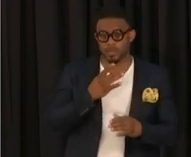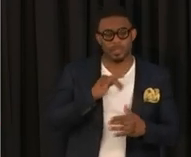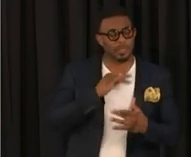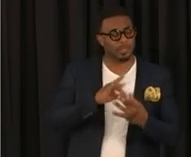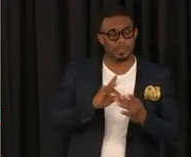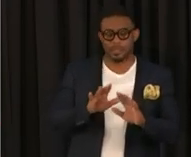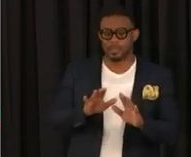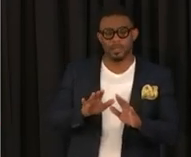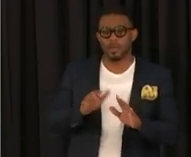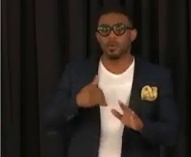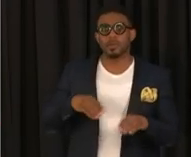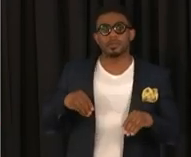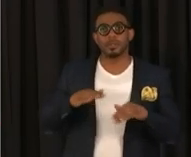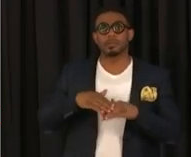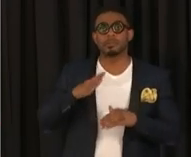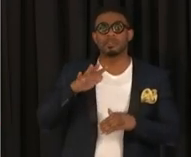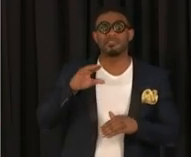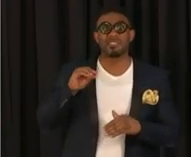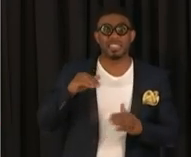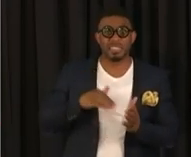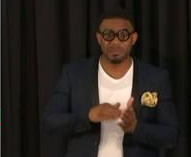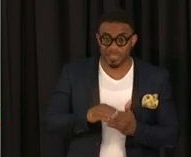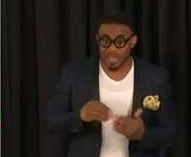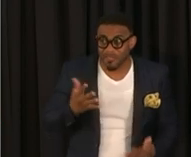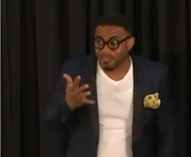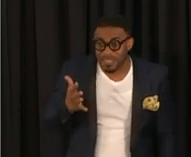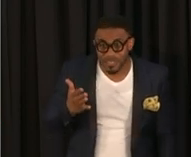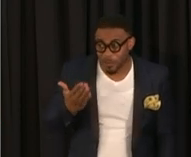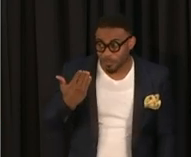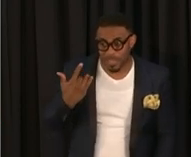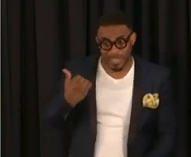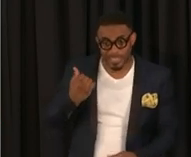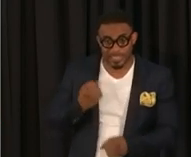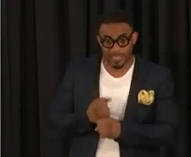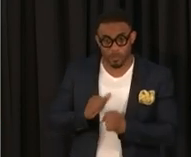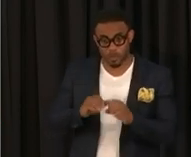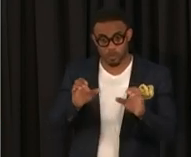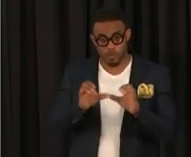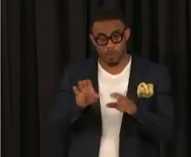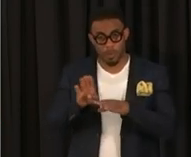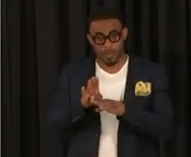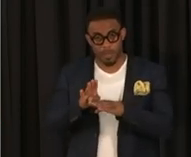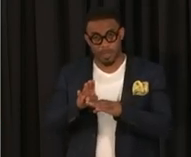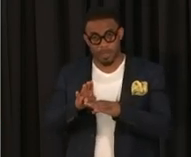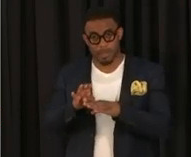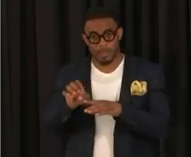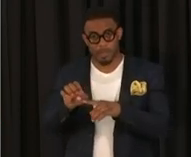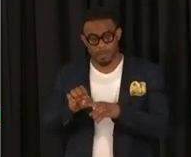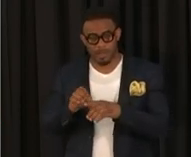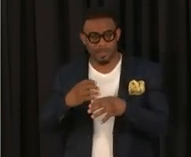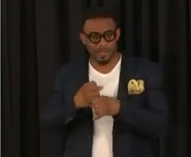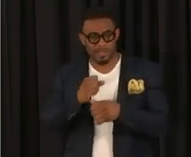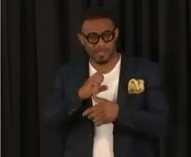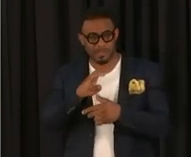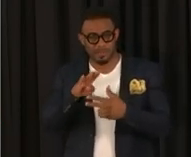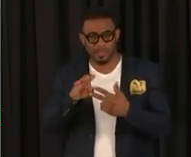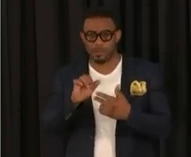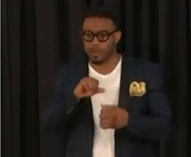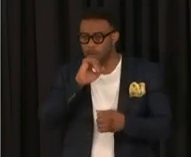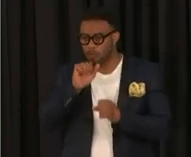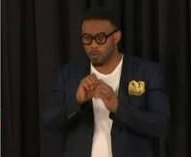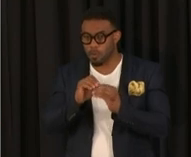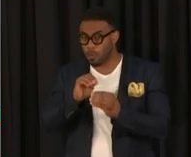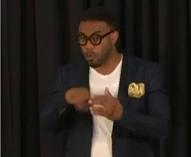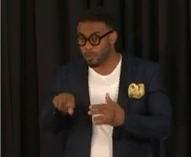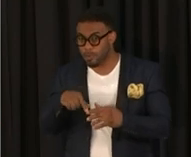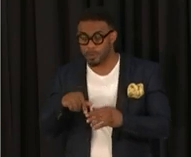Utility. And as I said, we spent over $50 million over the last decade with certified business enterprises, and we would love to work with more of